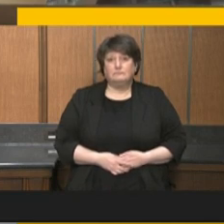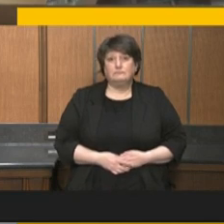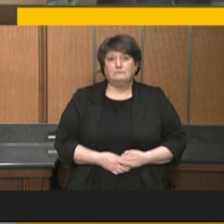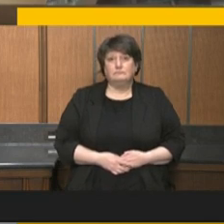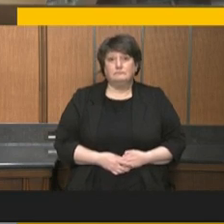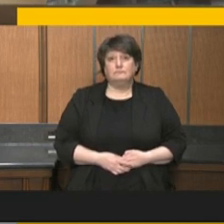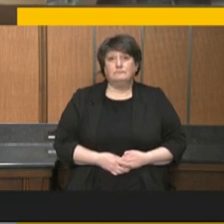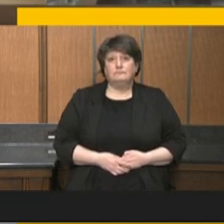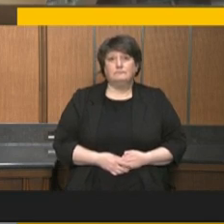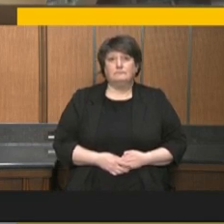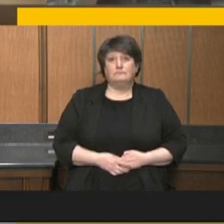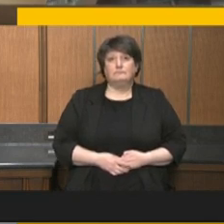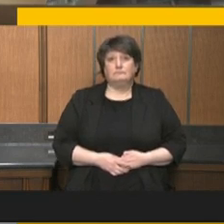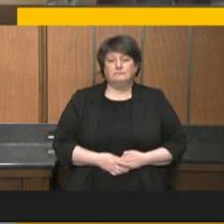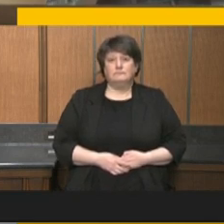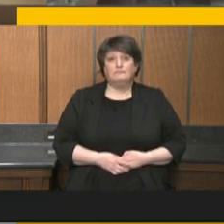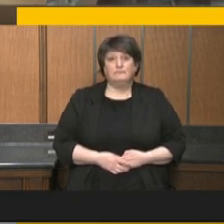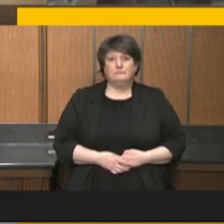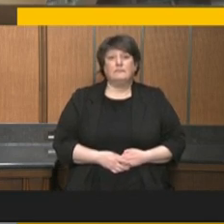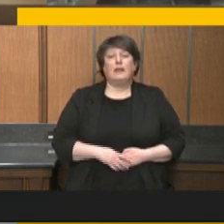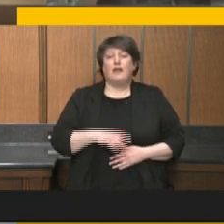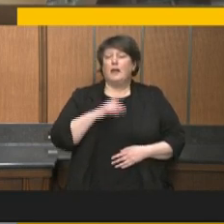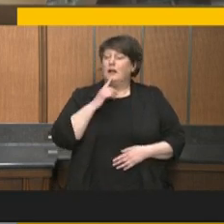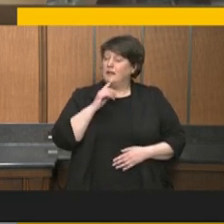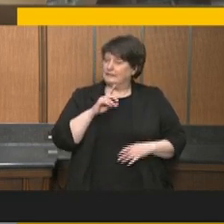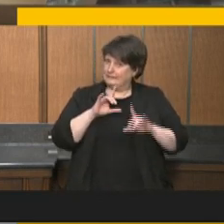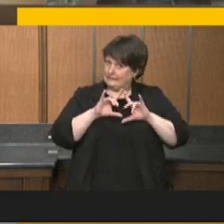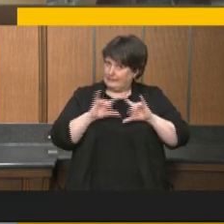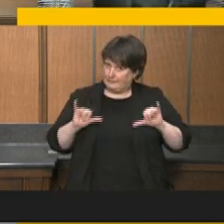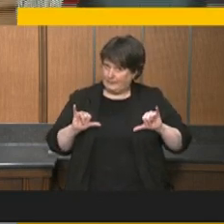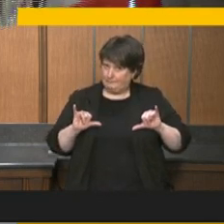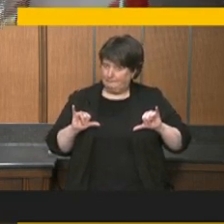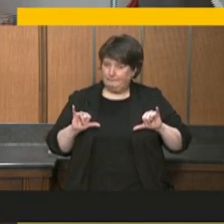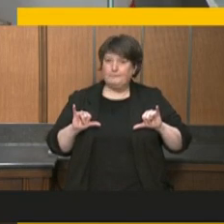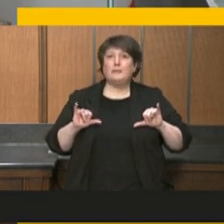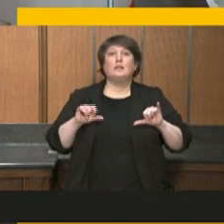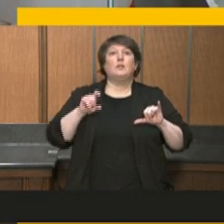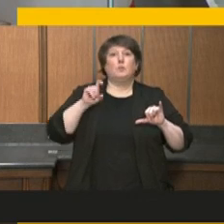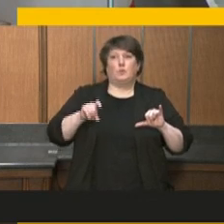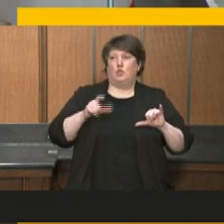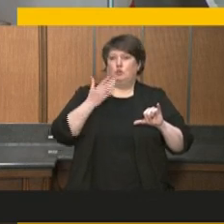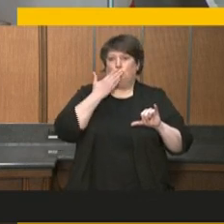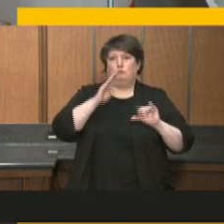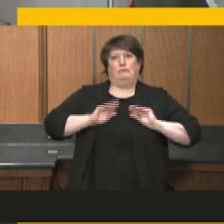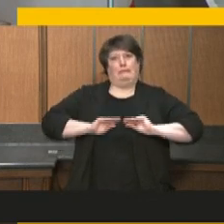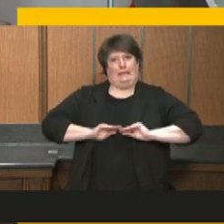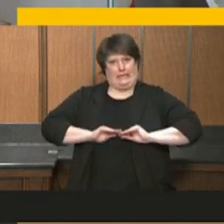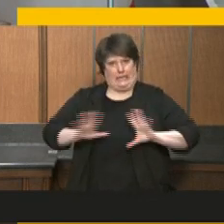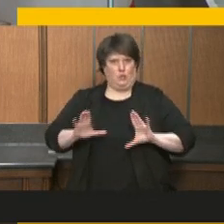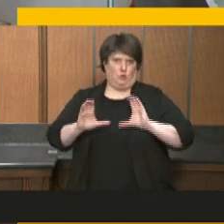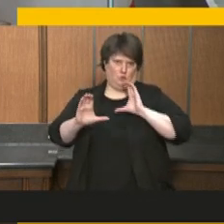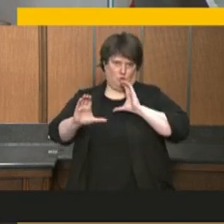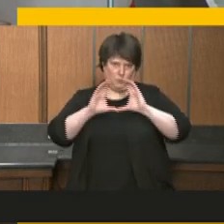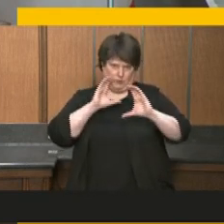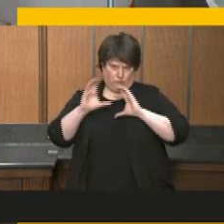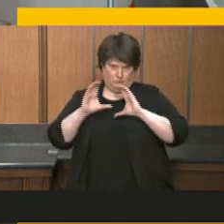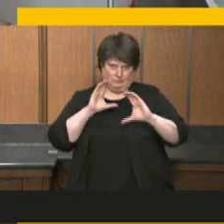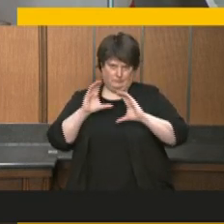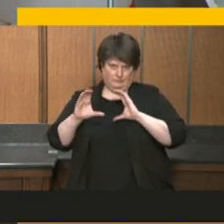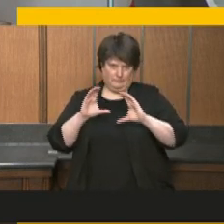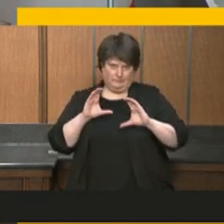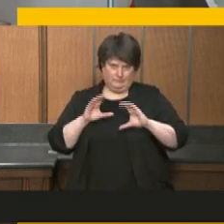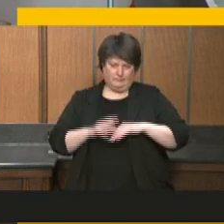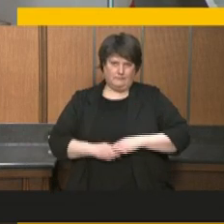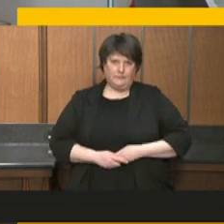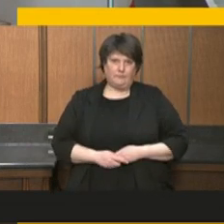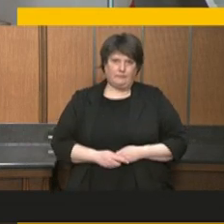understand the absolute paramount importance of effective communication during this time.